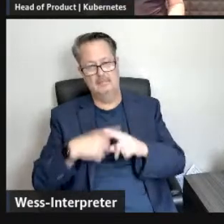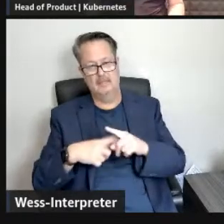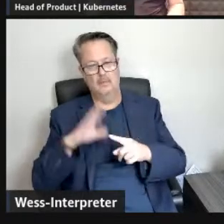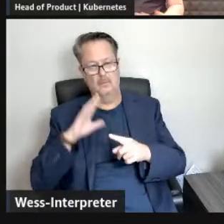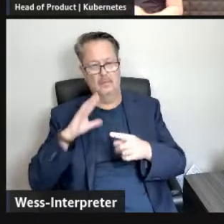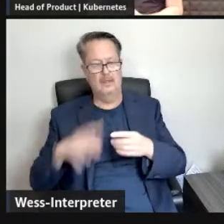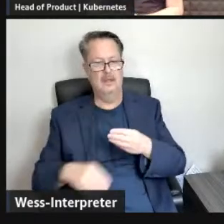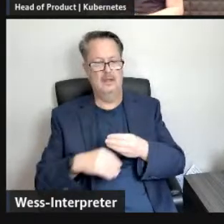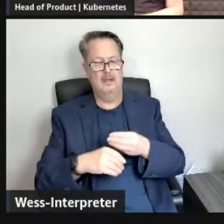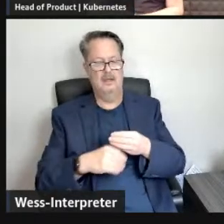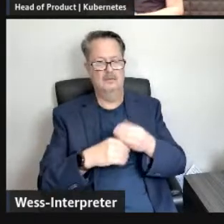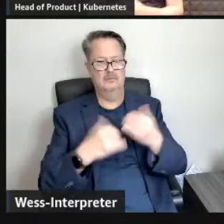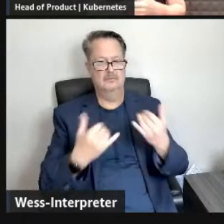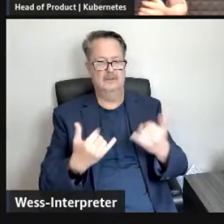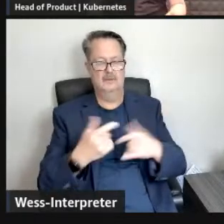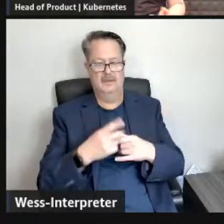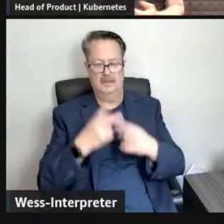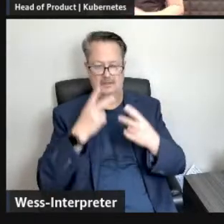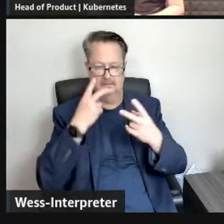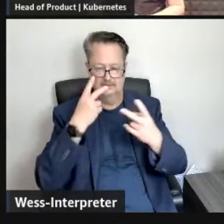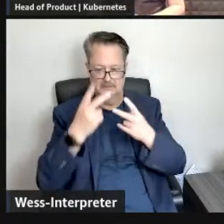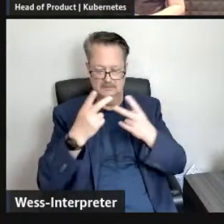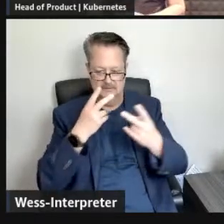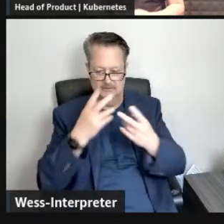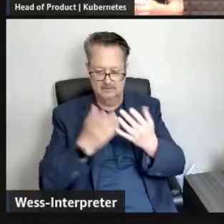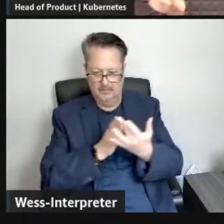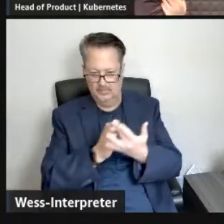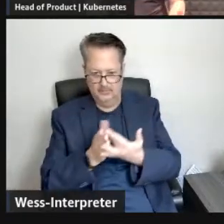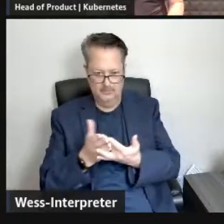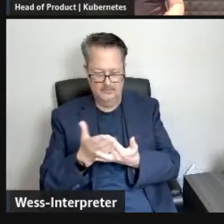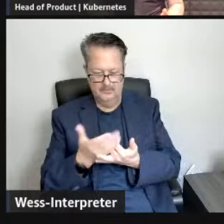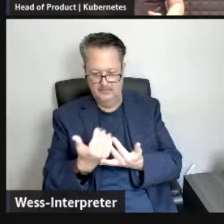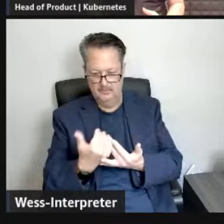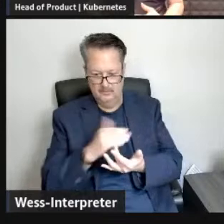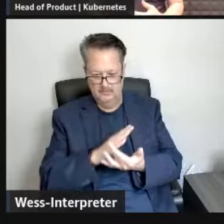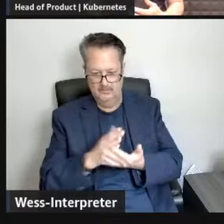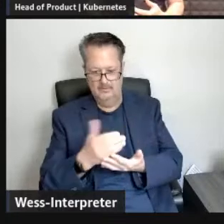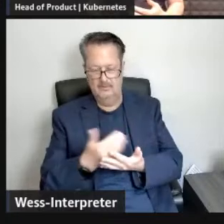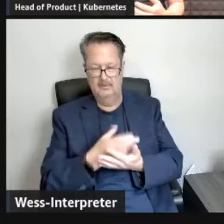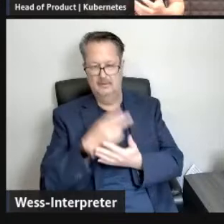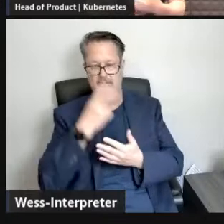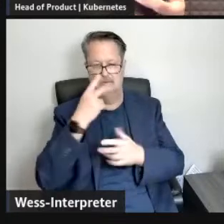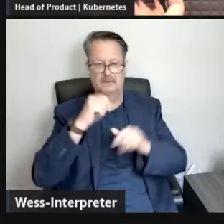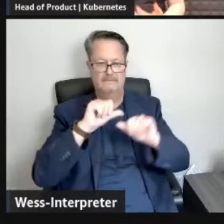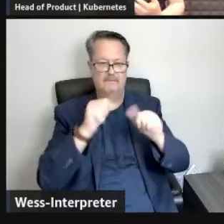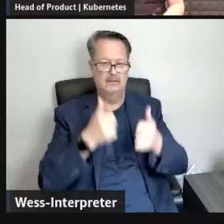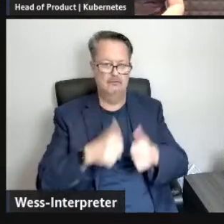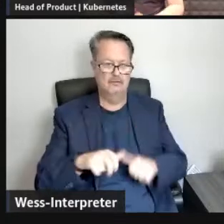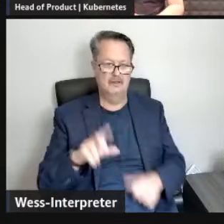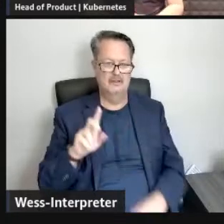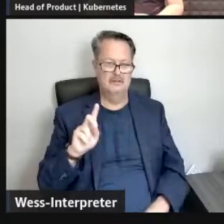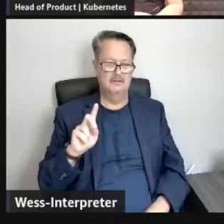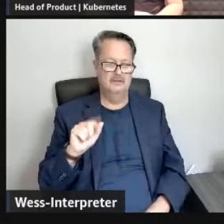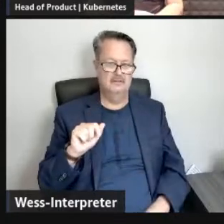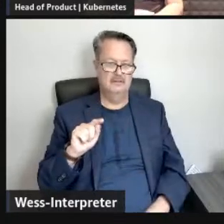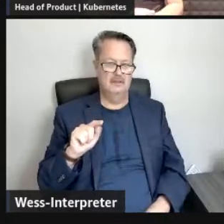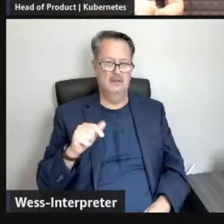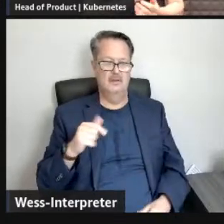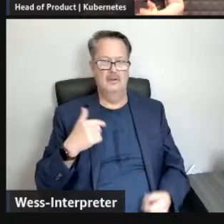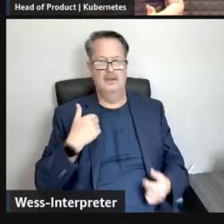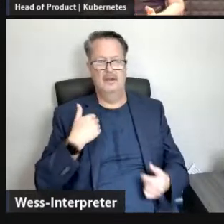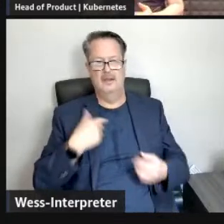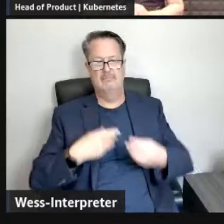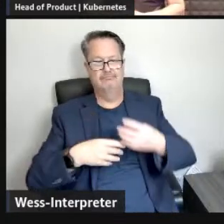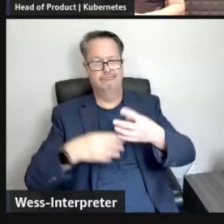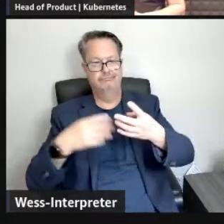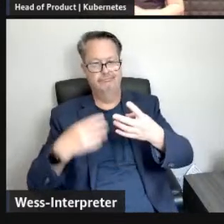in your cluster. You can navigate through every object. You can see complete configuration data. You have deep linked AWS resources. This is a